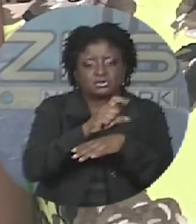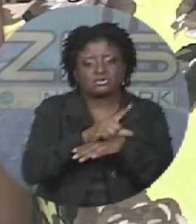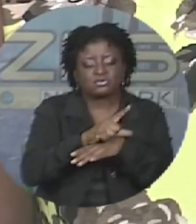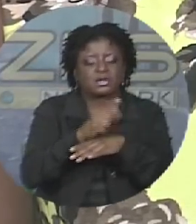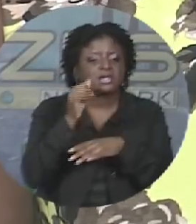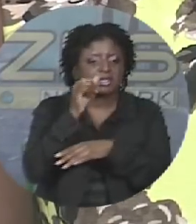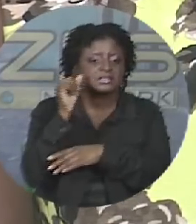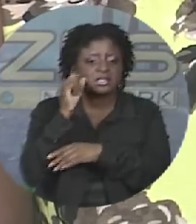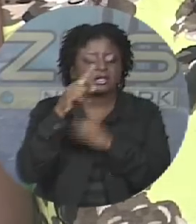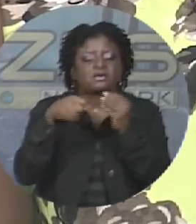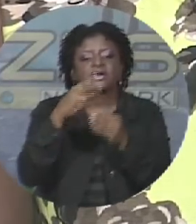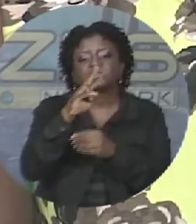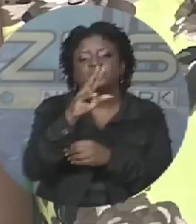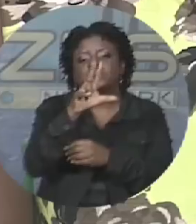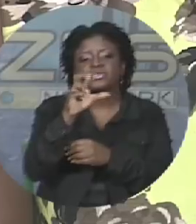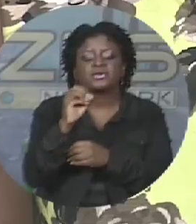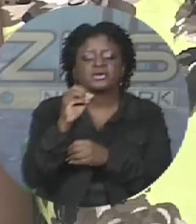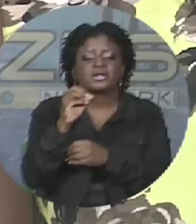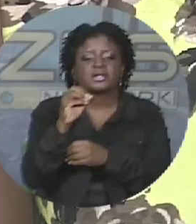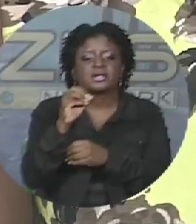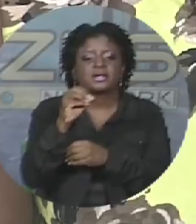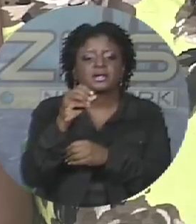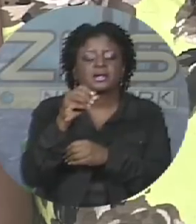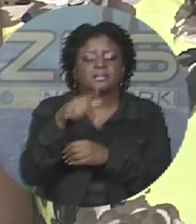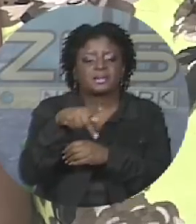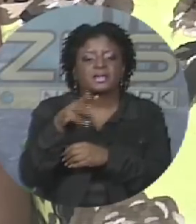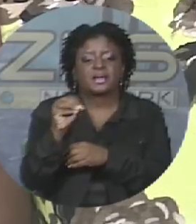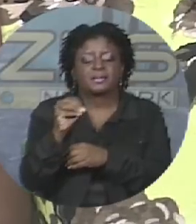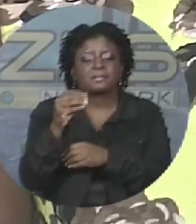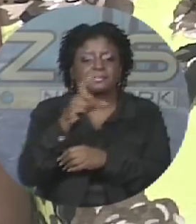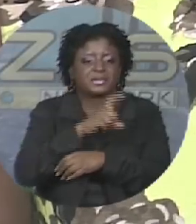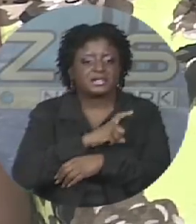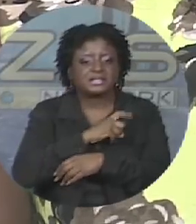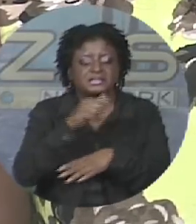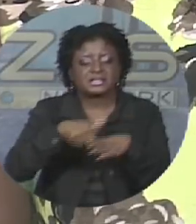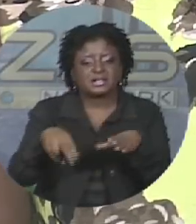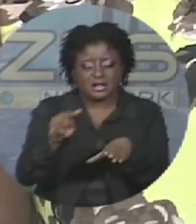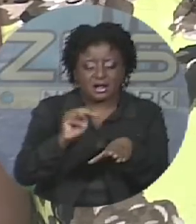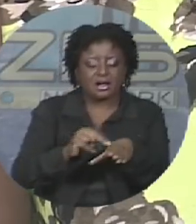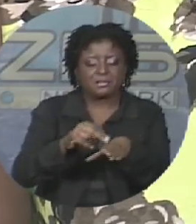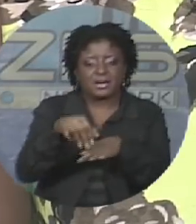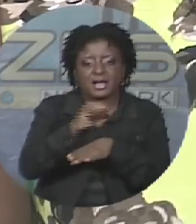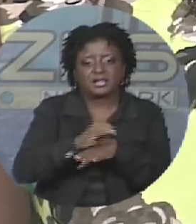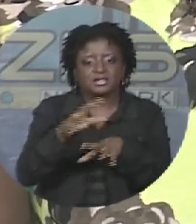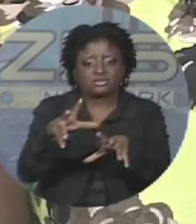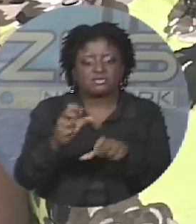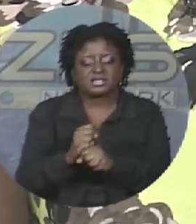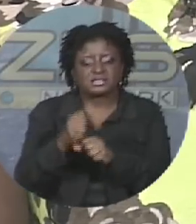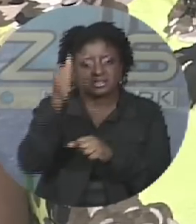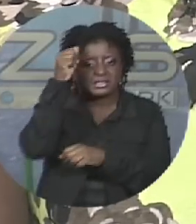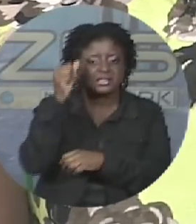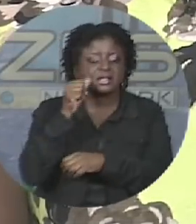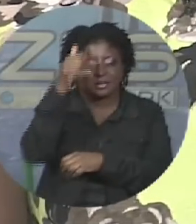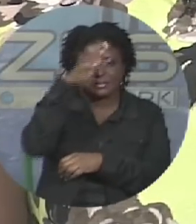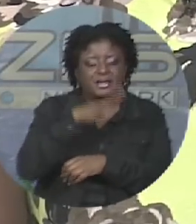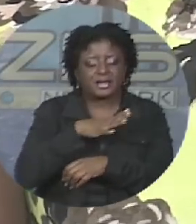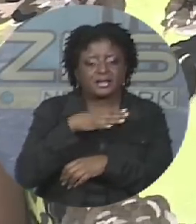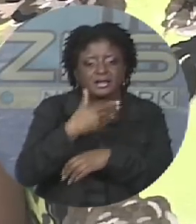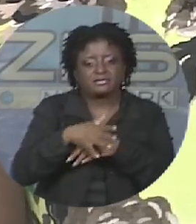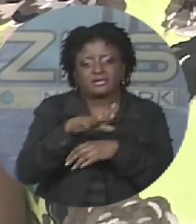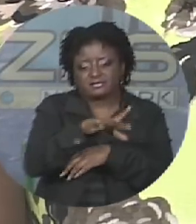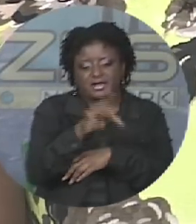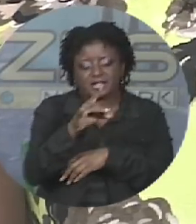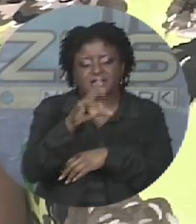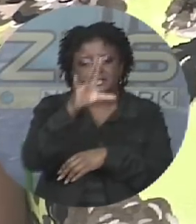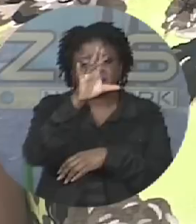around 2:30 p.m., police in Harbor Island, while conducting an operation on Colebrook Street, arrested an adult male after they found 7 pounds